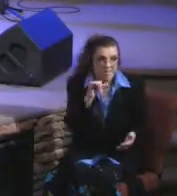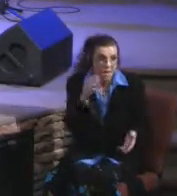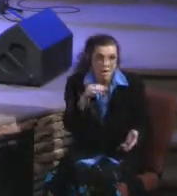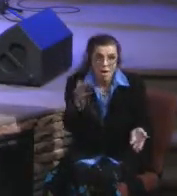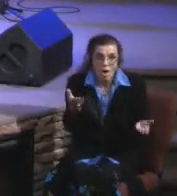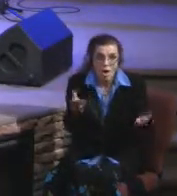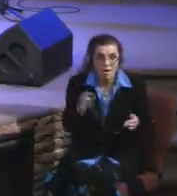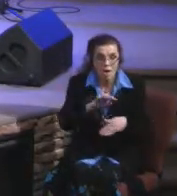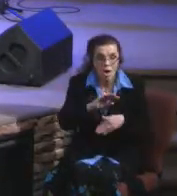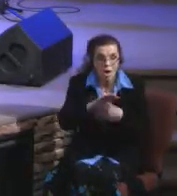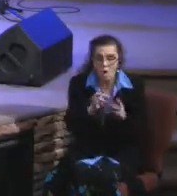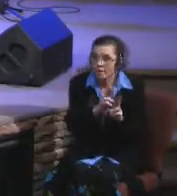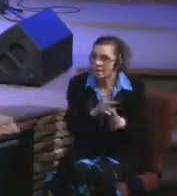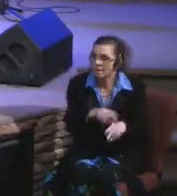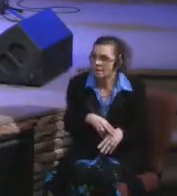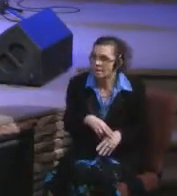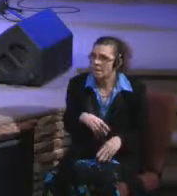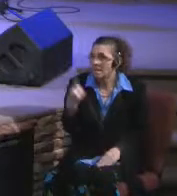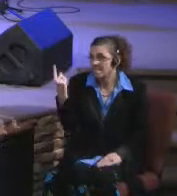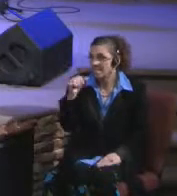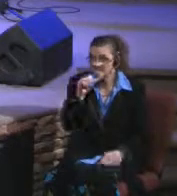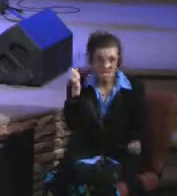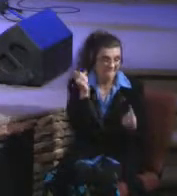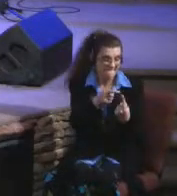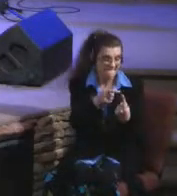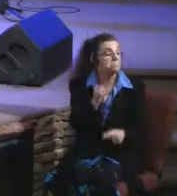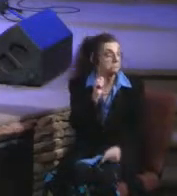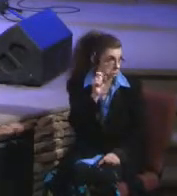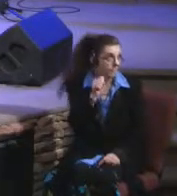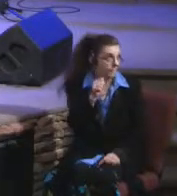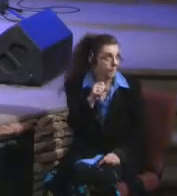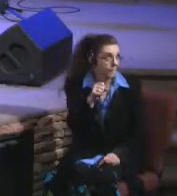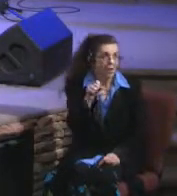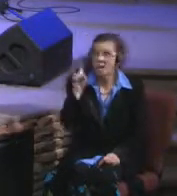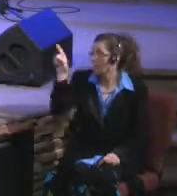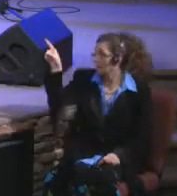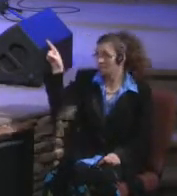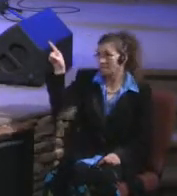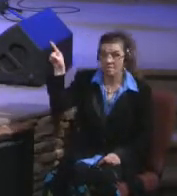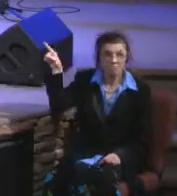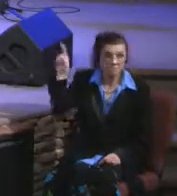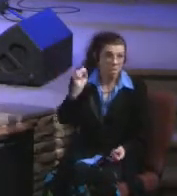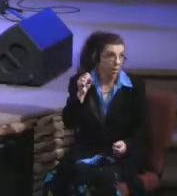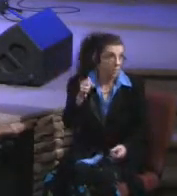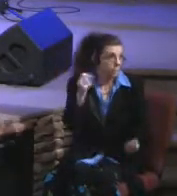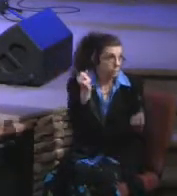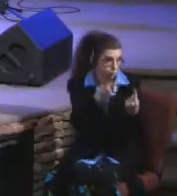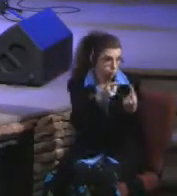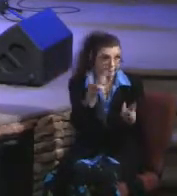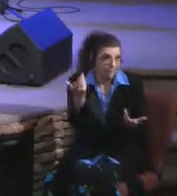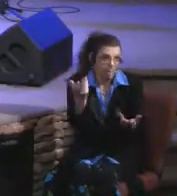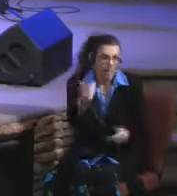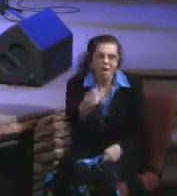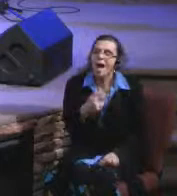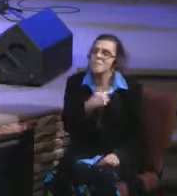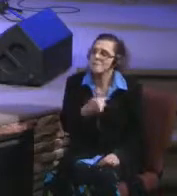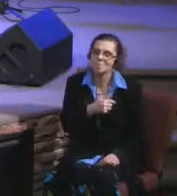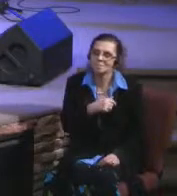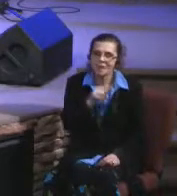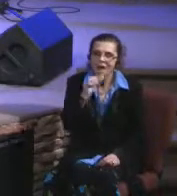said, and if he hasn't offended you, he will. And if he doesn't do it, I will. But I promise you, I'm not ever going to